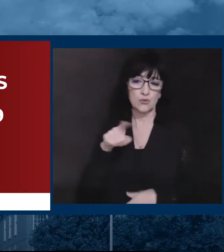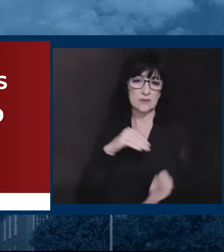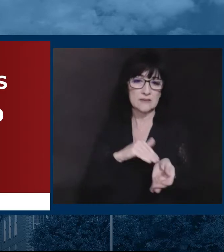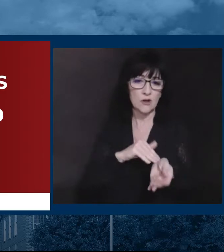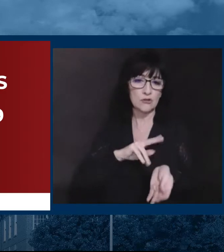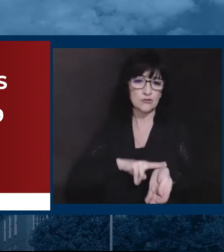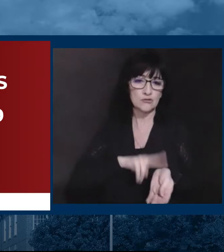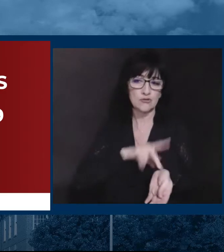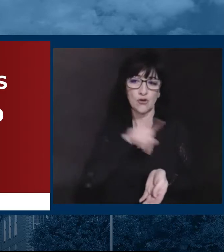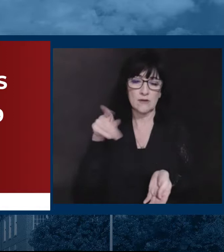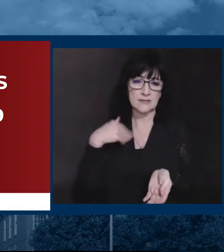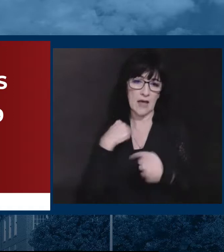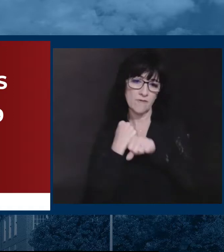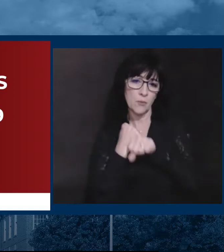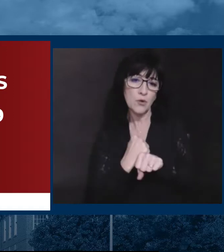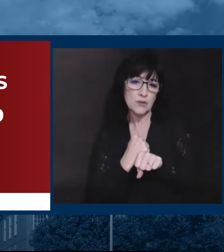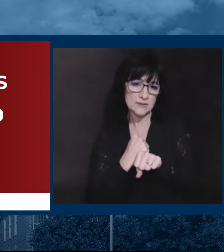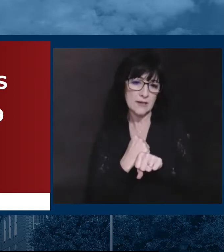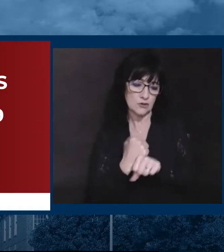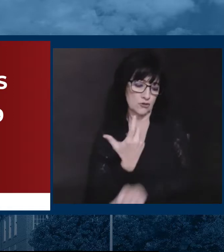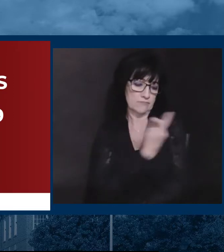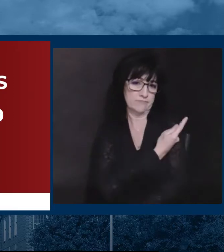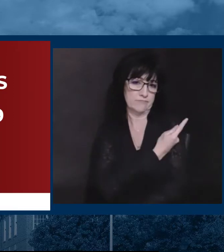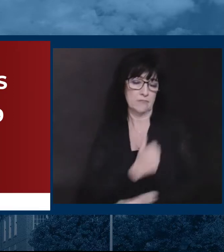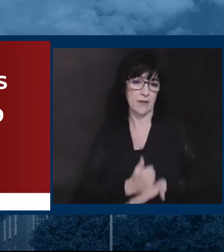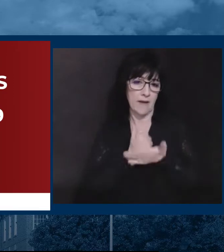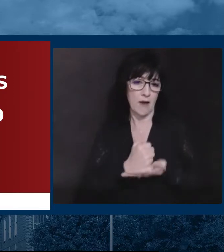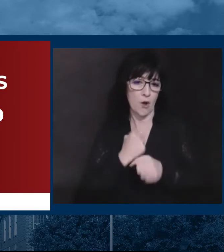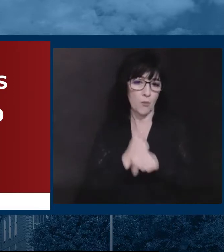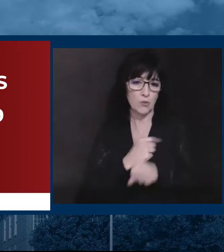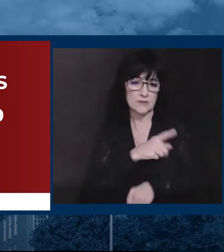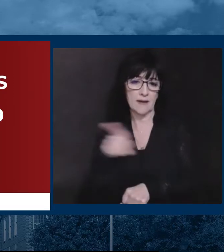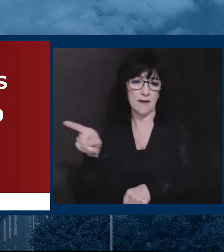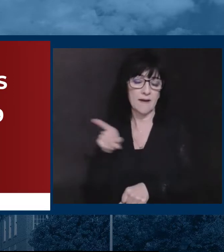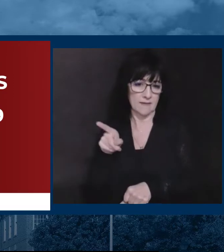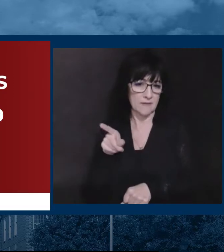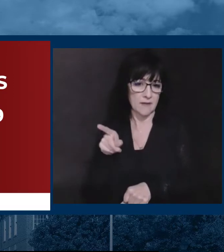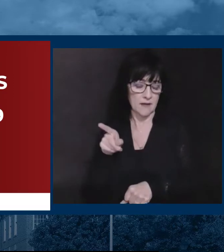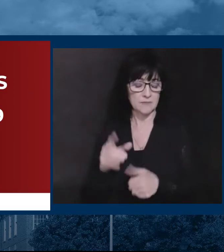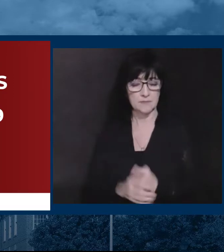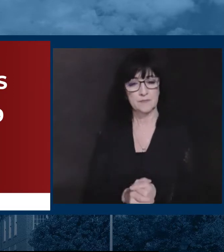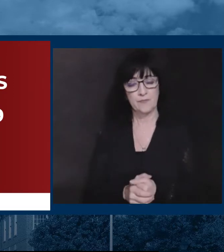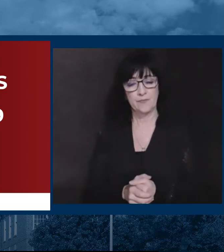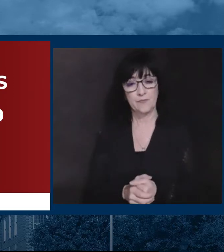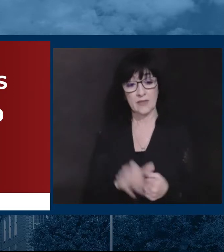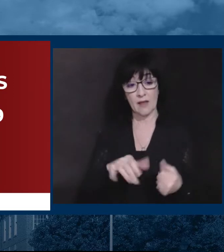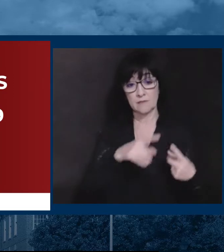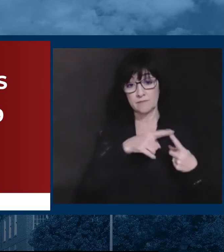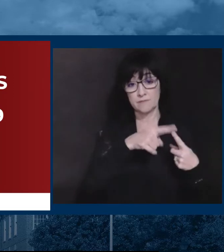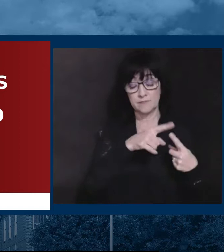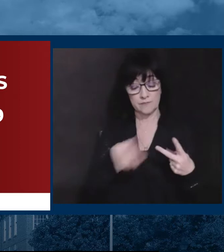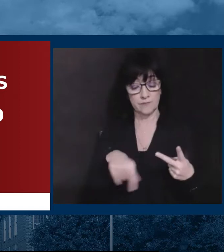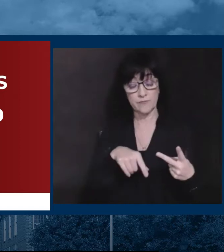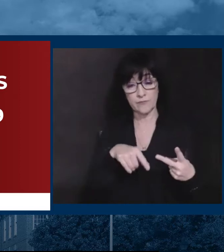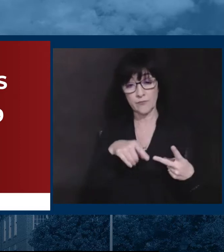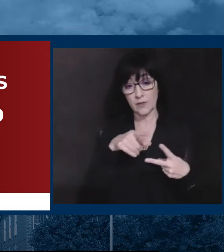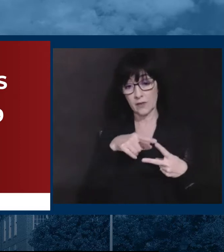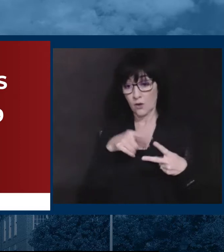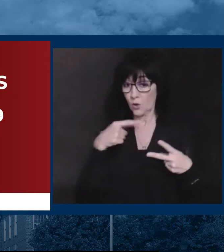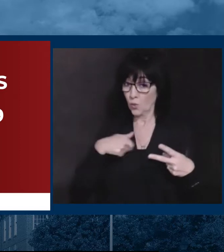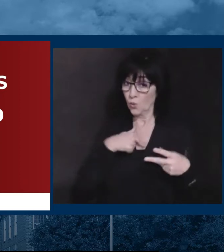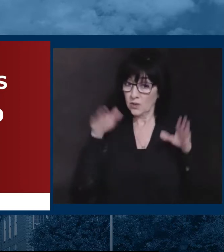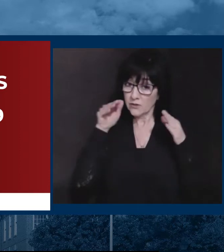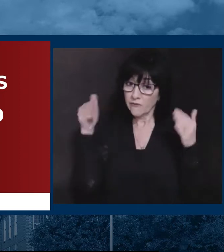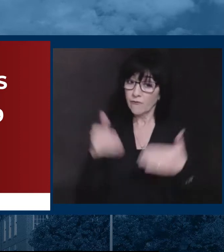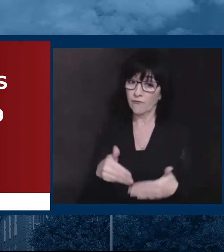community. So we're delighted to have both. Our two focuses now are, one is bringing our children back in schools. One of the things that we've